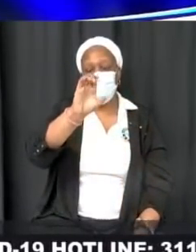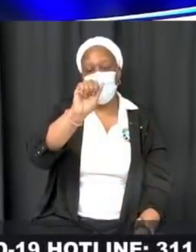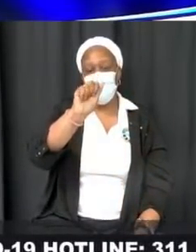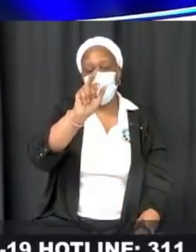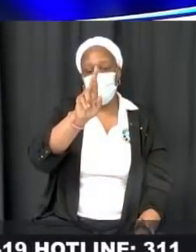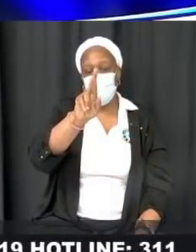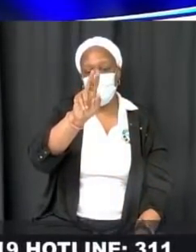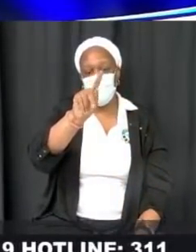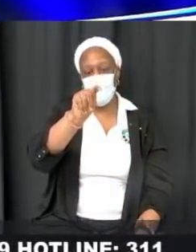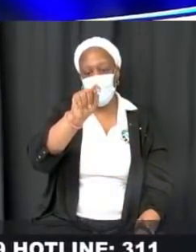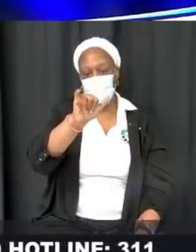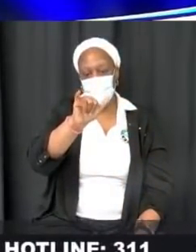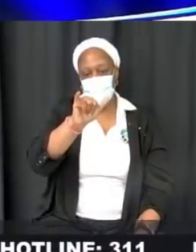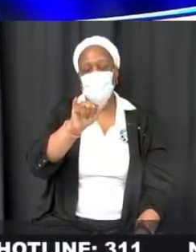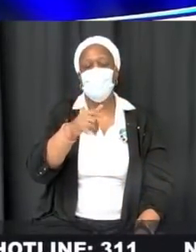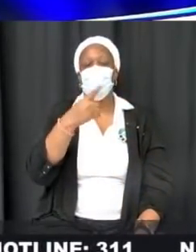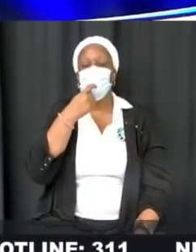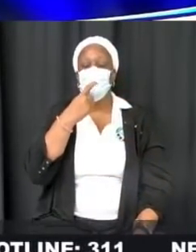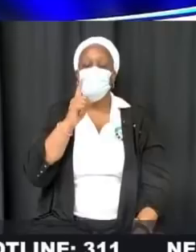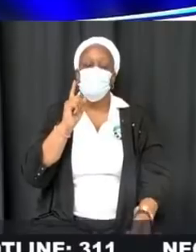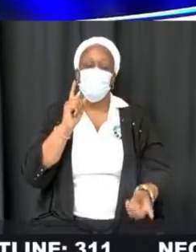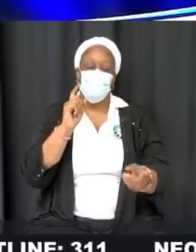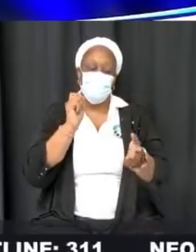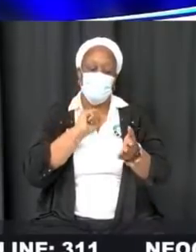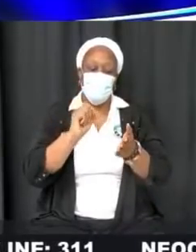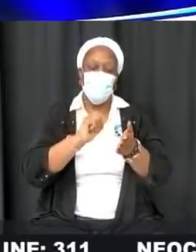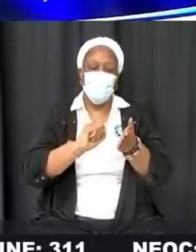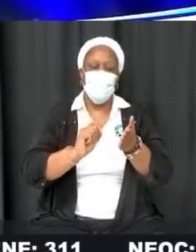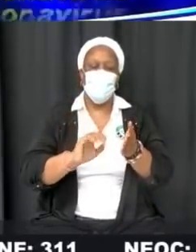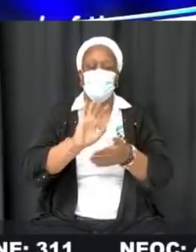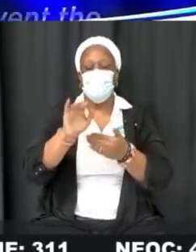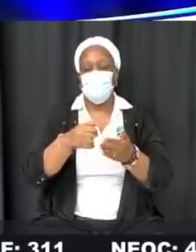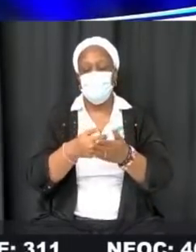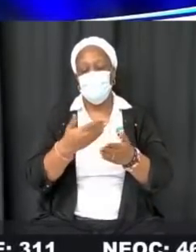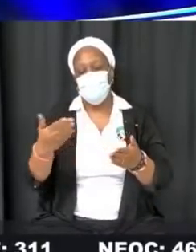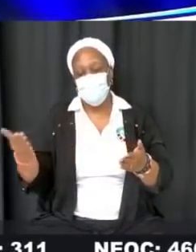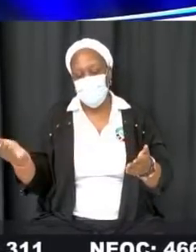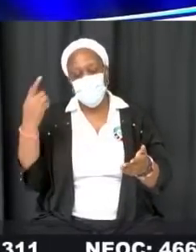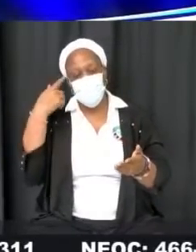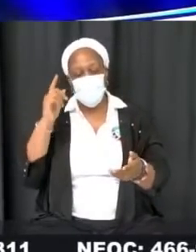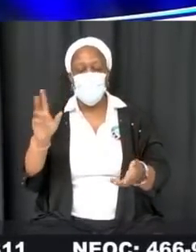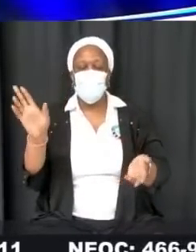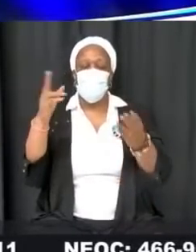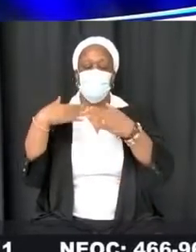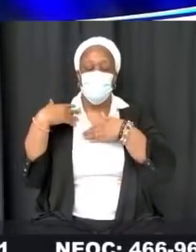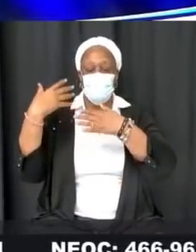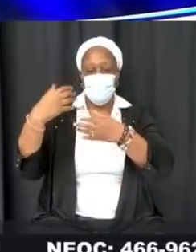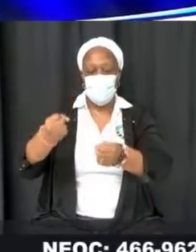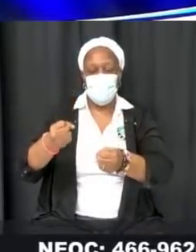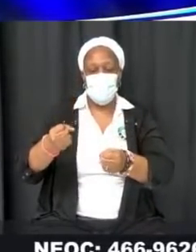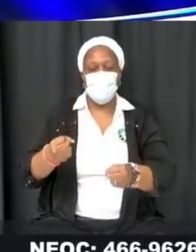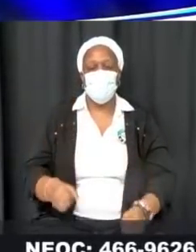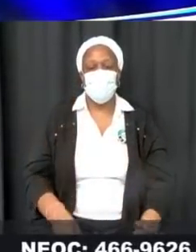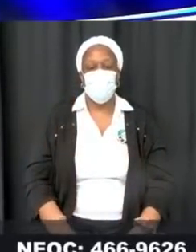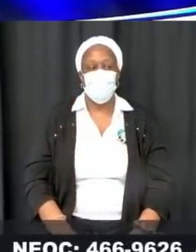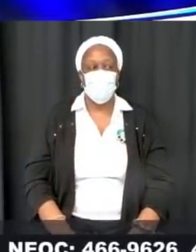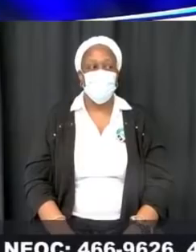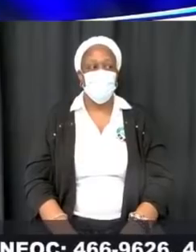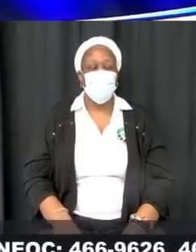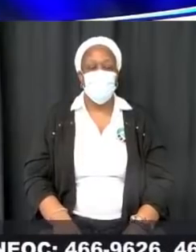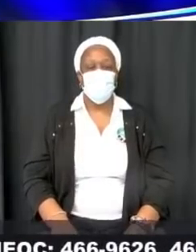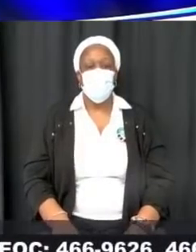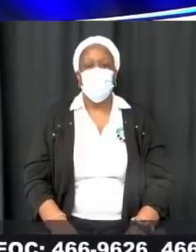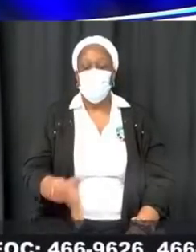at the HEOC. You would have seen her fill in for Dr. Laws the other day. And Dr. Carty